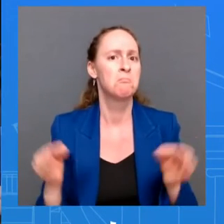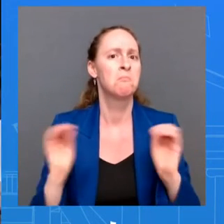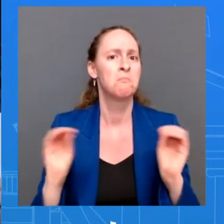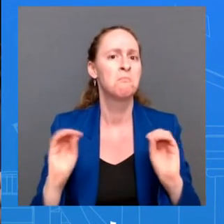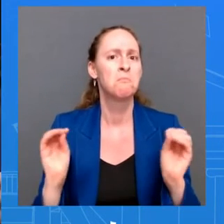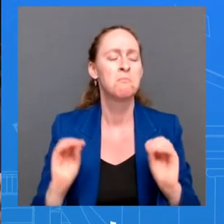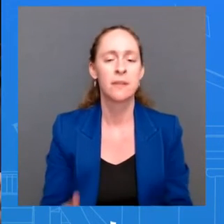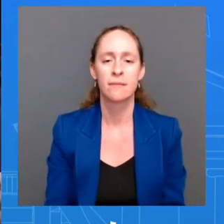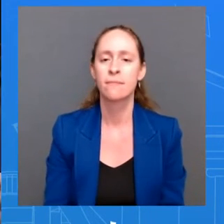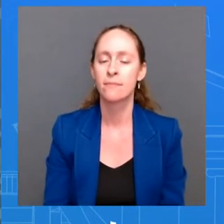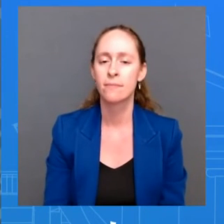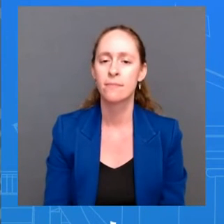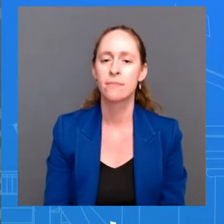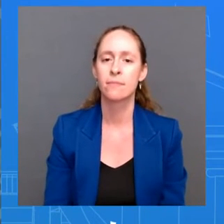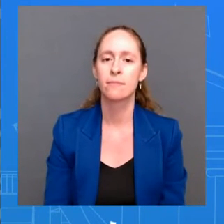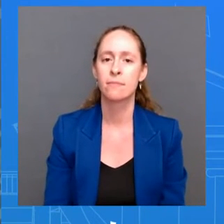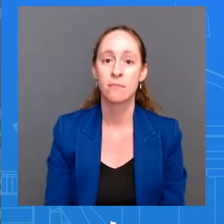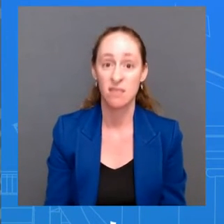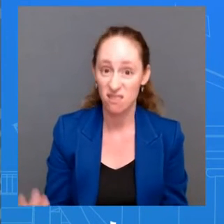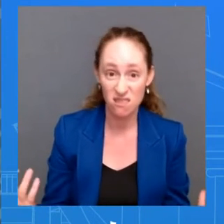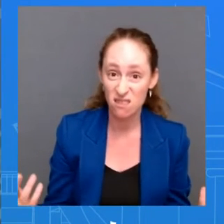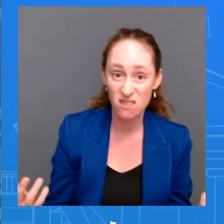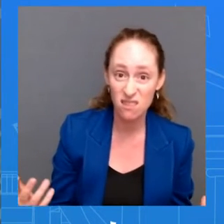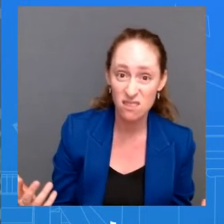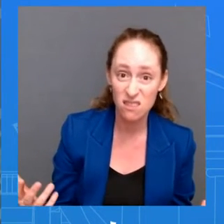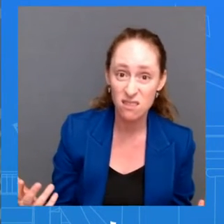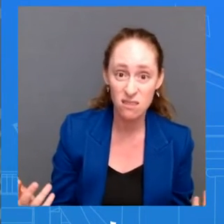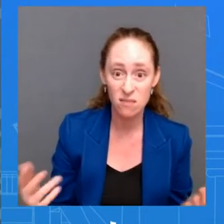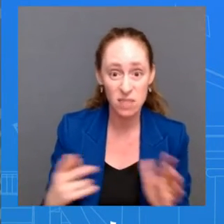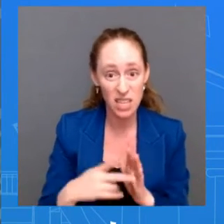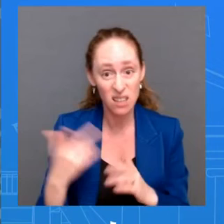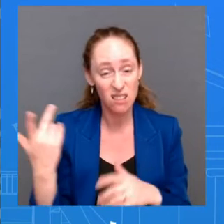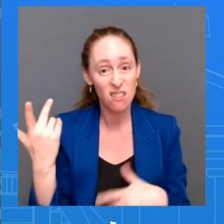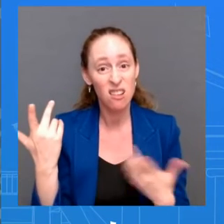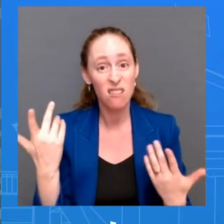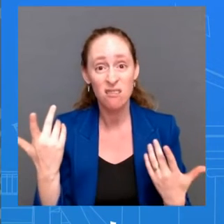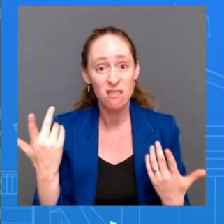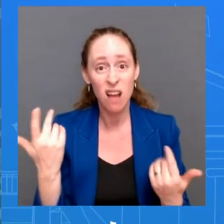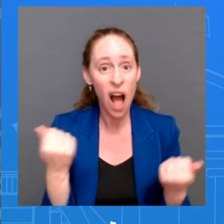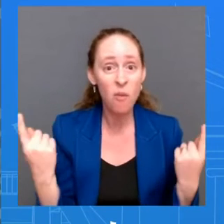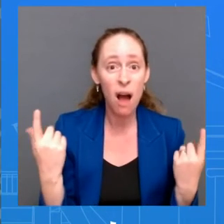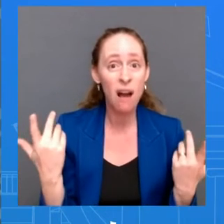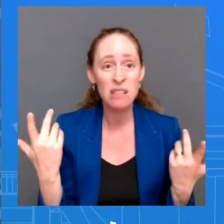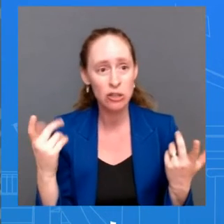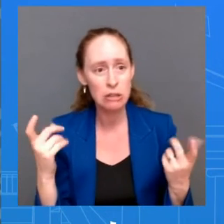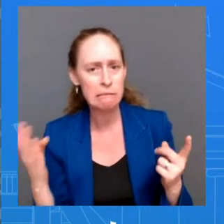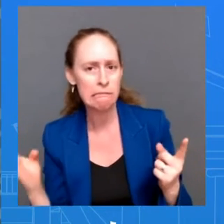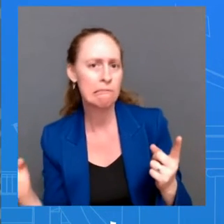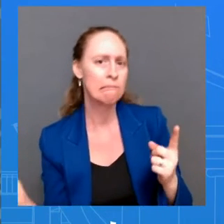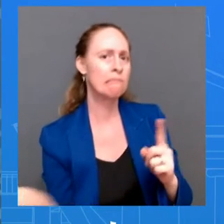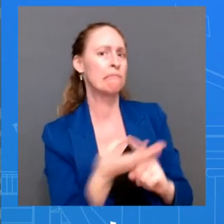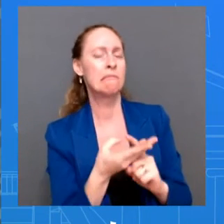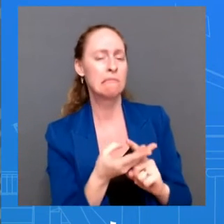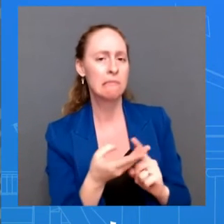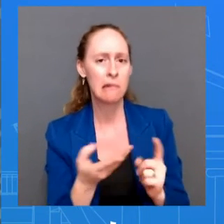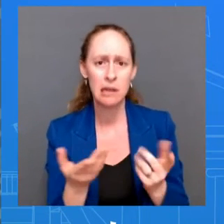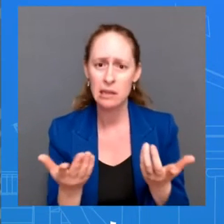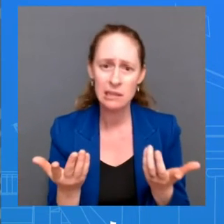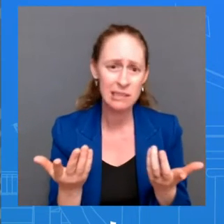be reluctant to support. So the president has regular conversations with members of Congress. His team, as we have